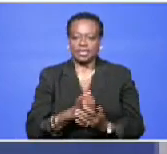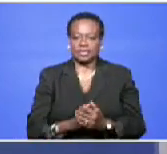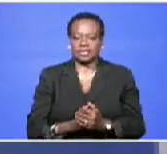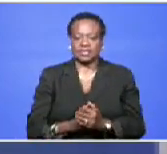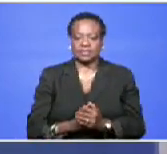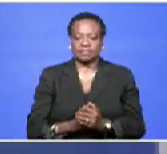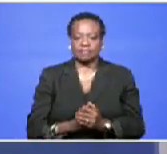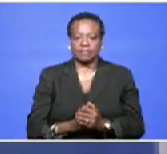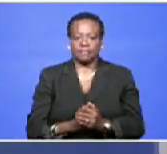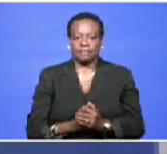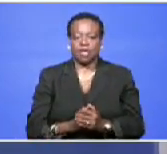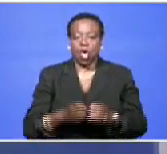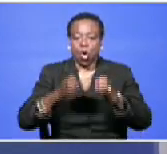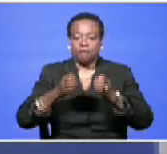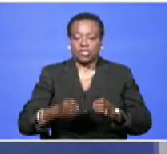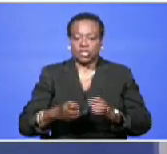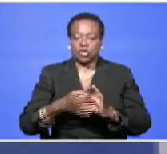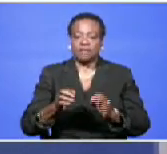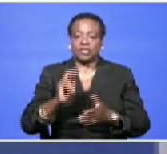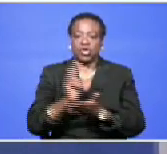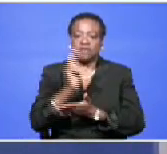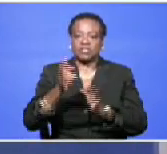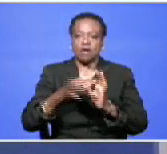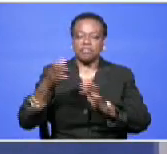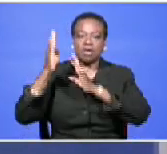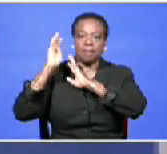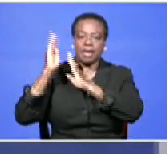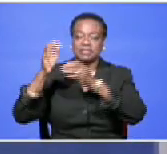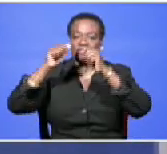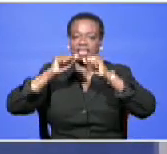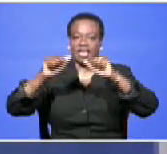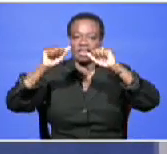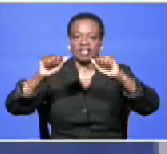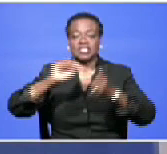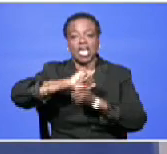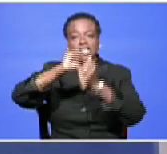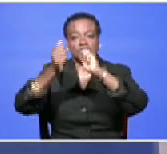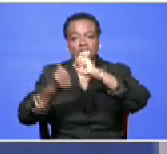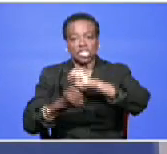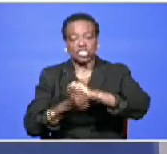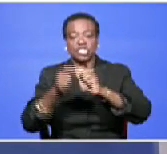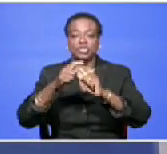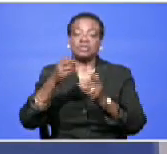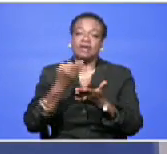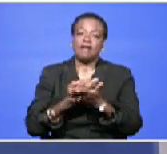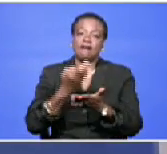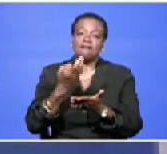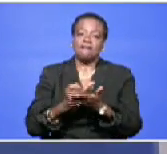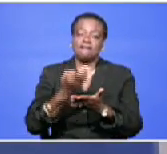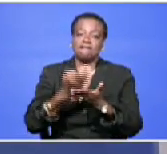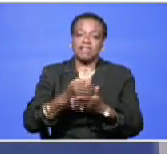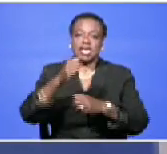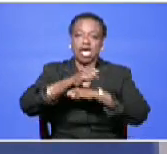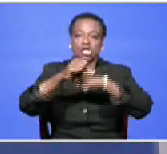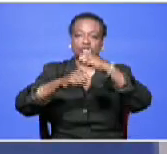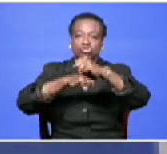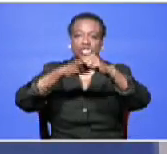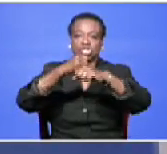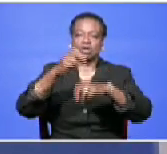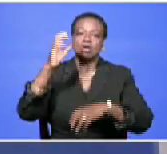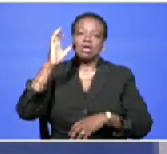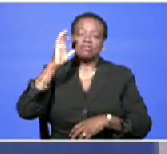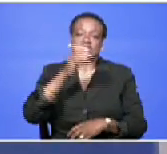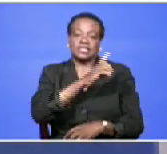Topping the news, officials of the University of the Bahamas have announced changes to the fee structure. Crystal Darling reports tonight that